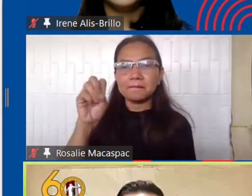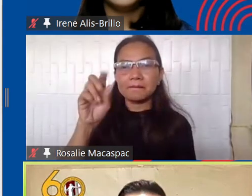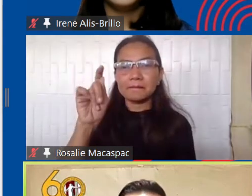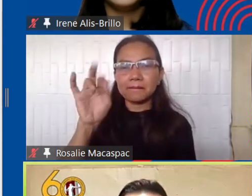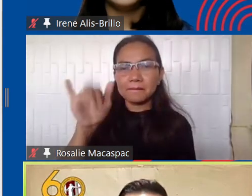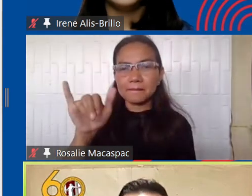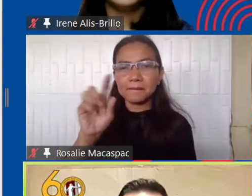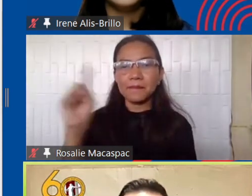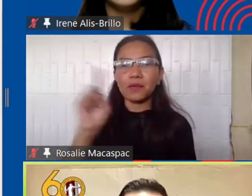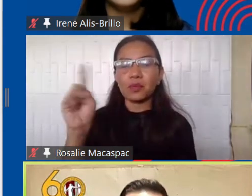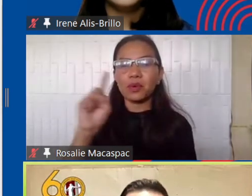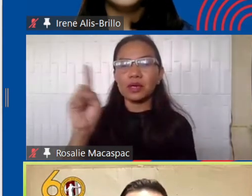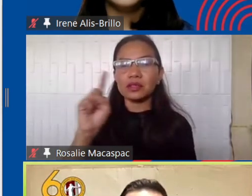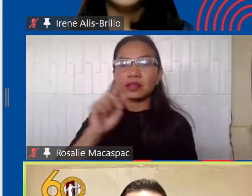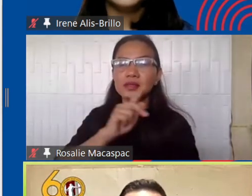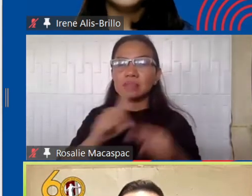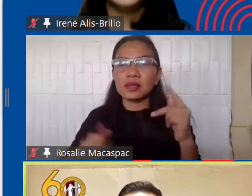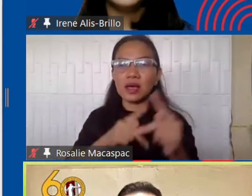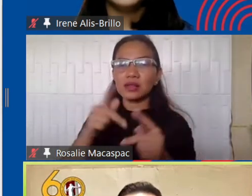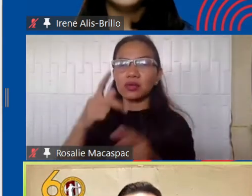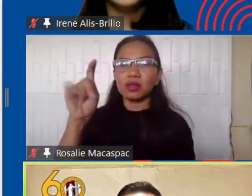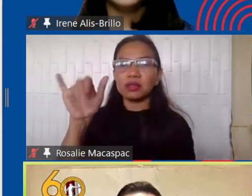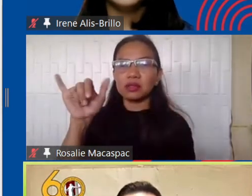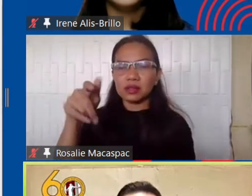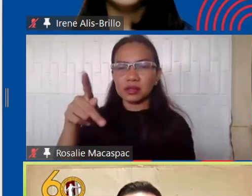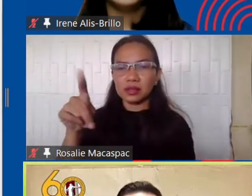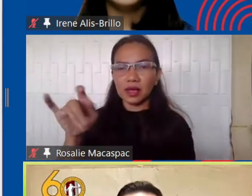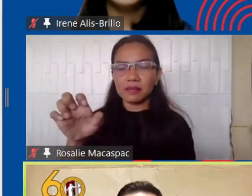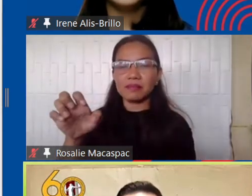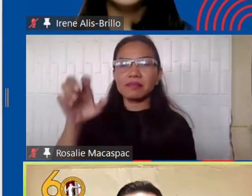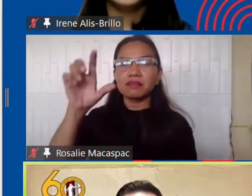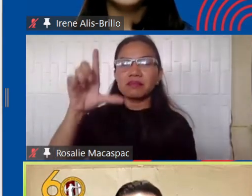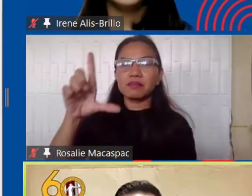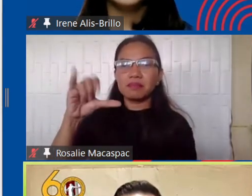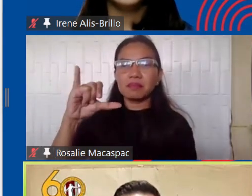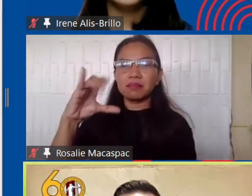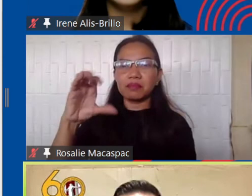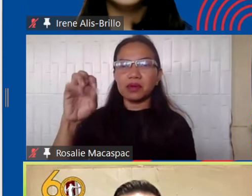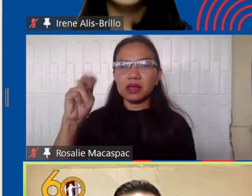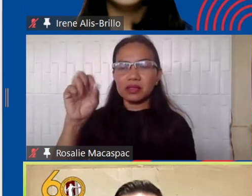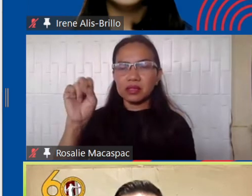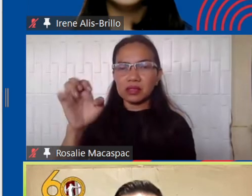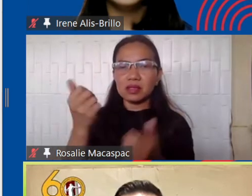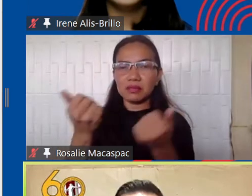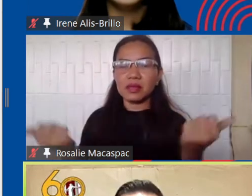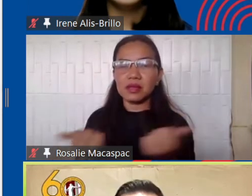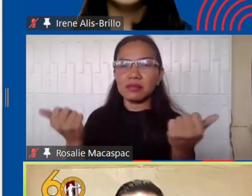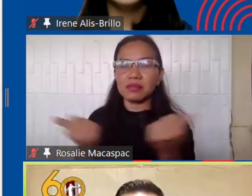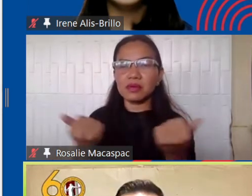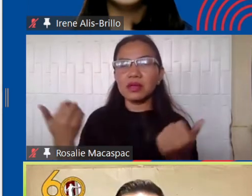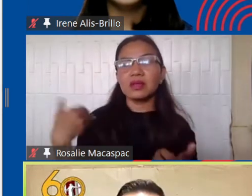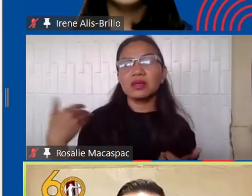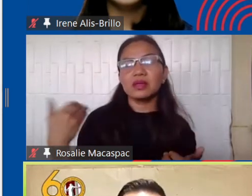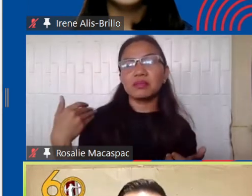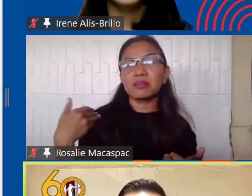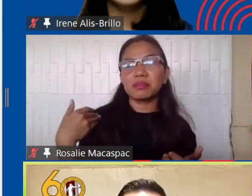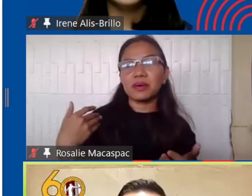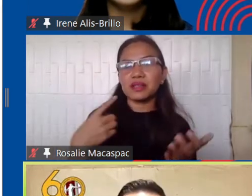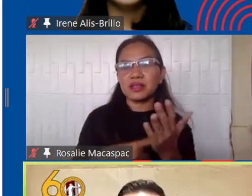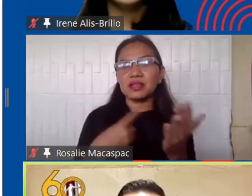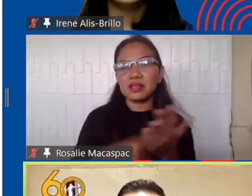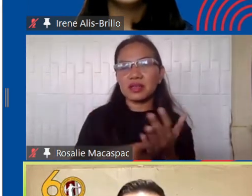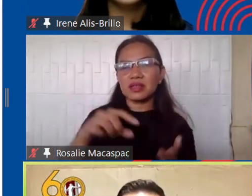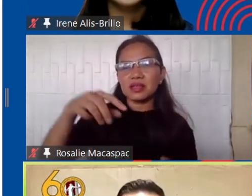type of licenses are available. And there's sorry I wasn't able to discuss fair principles.